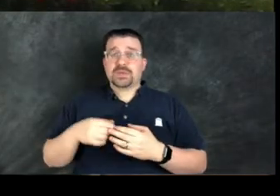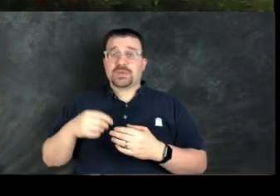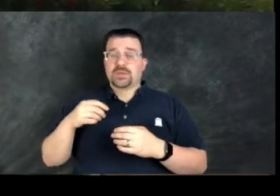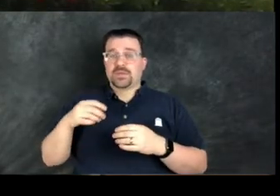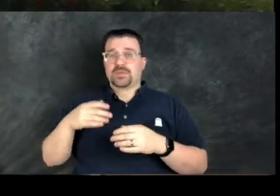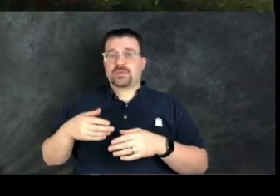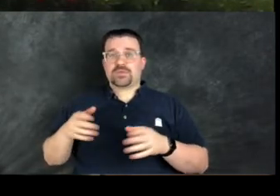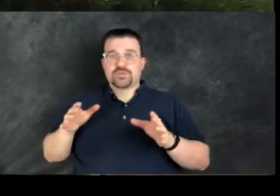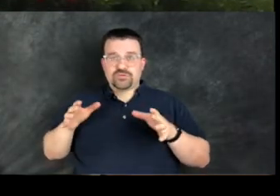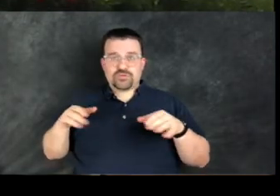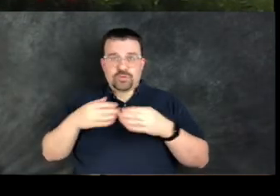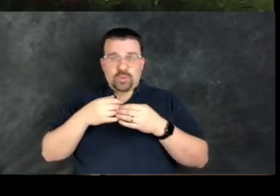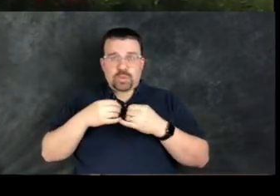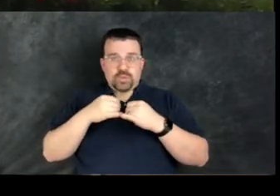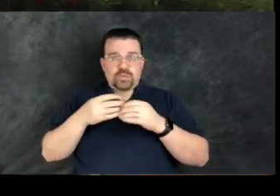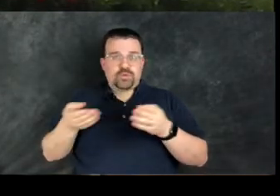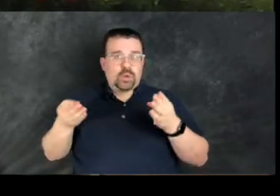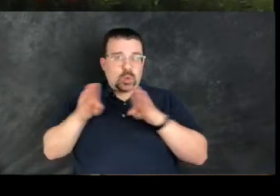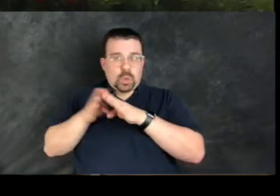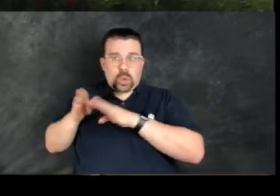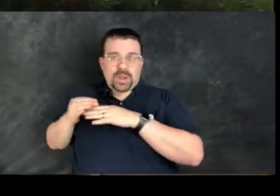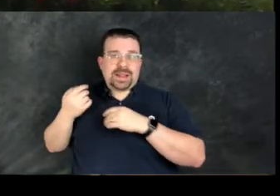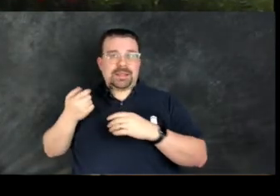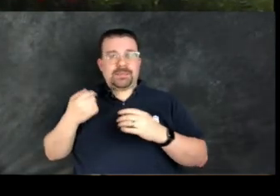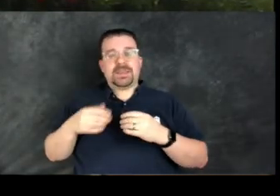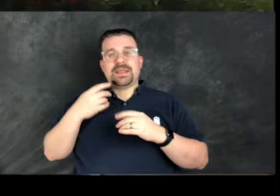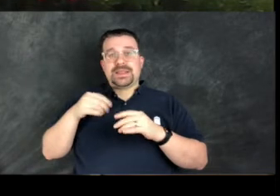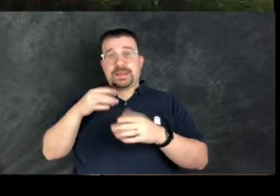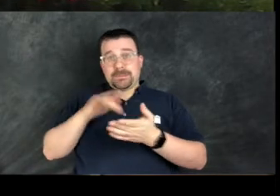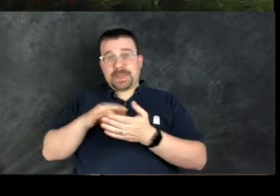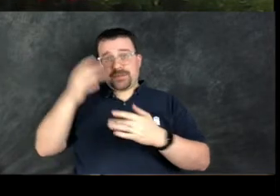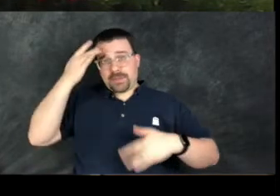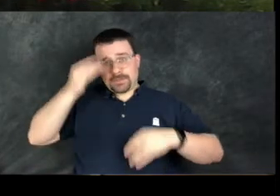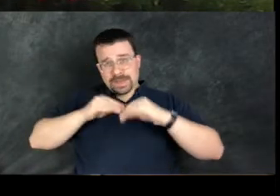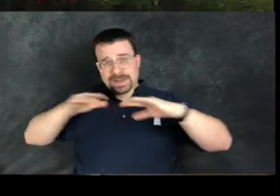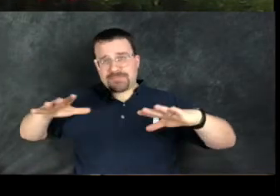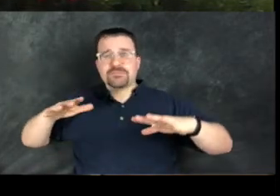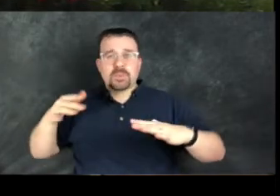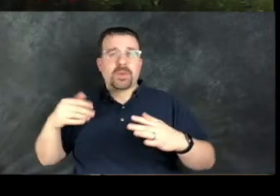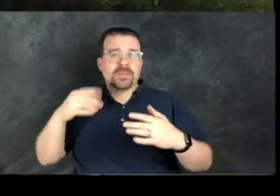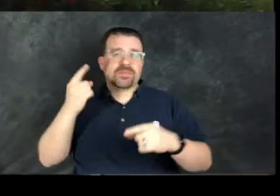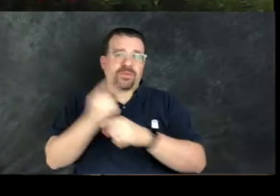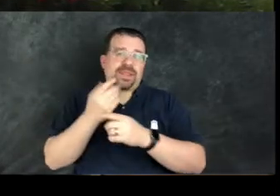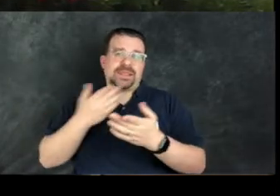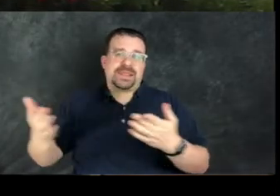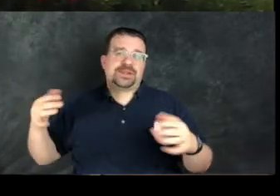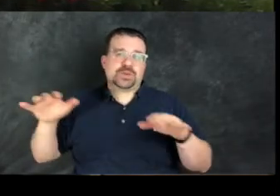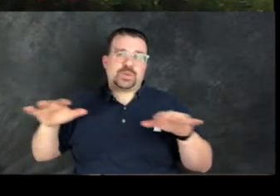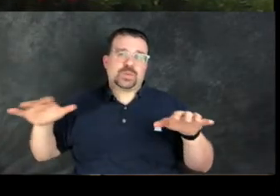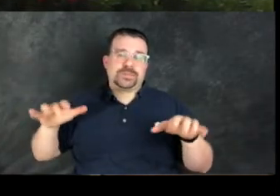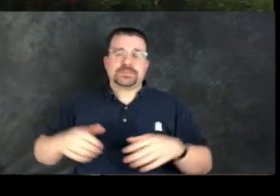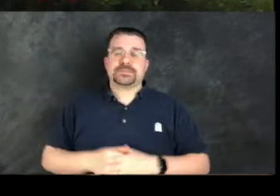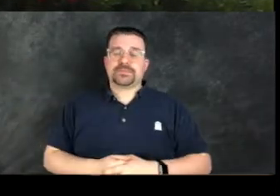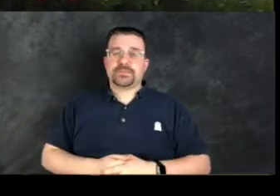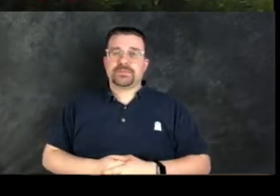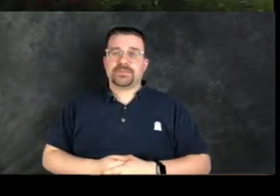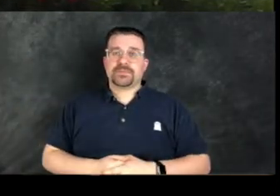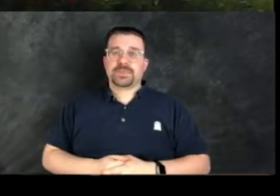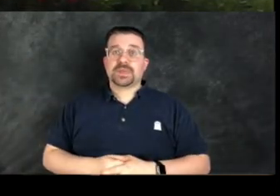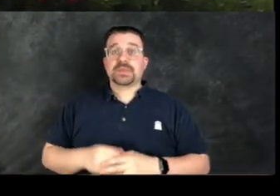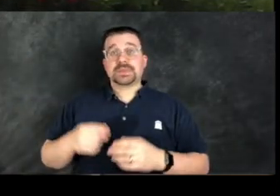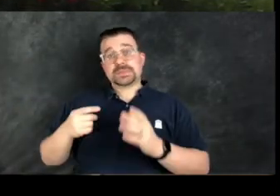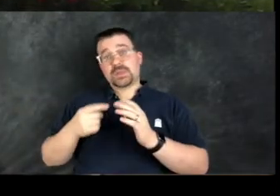in the middle of a pandemic is probably the right thing to do. On the other hand, we sometimes draw